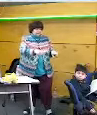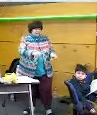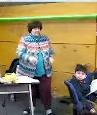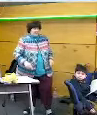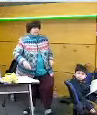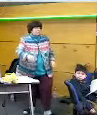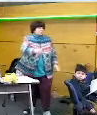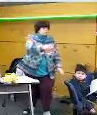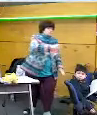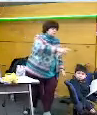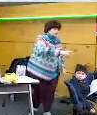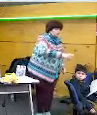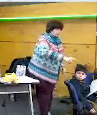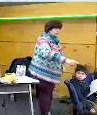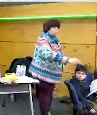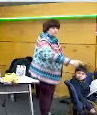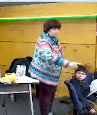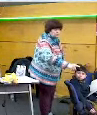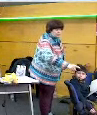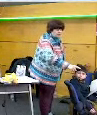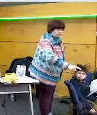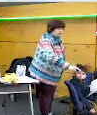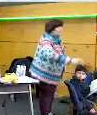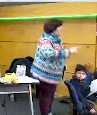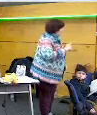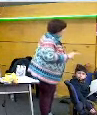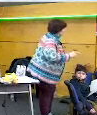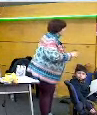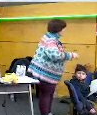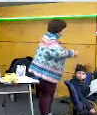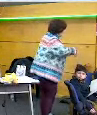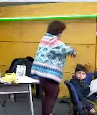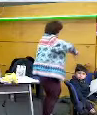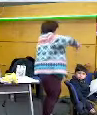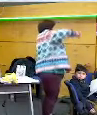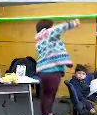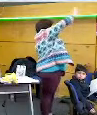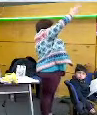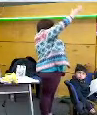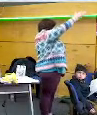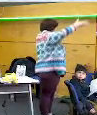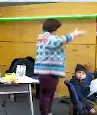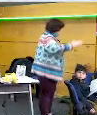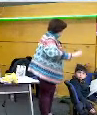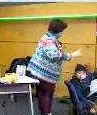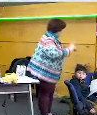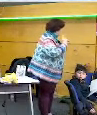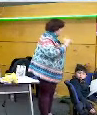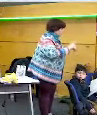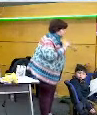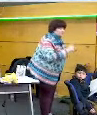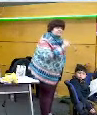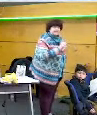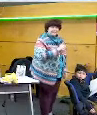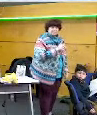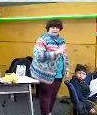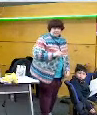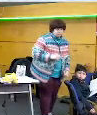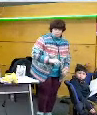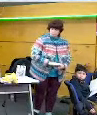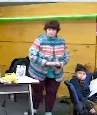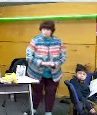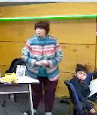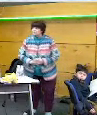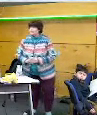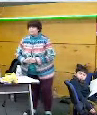decide, and you circle with a new color every time you think your voice should go up for just that line.